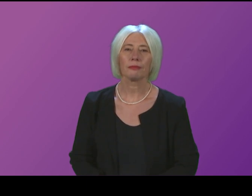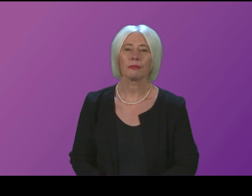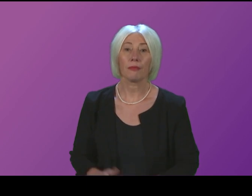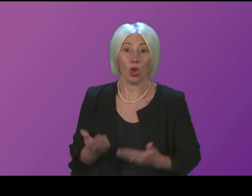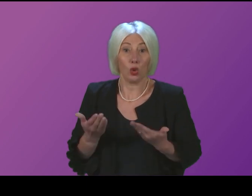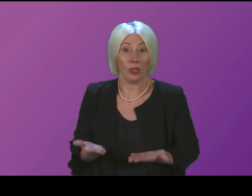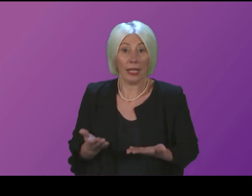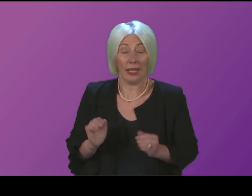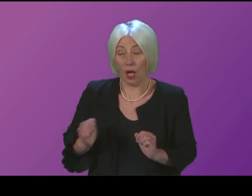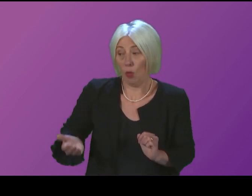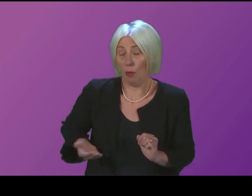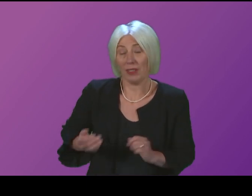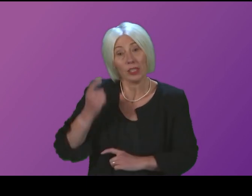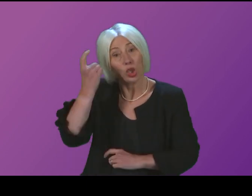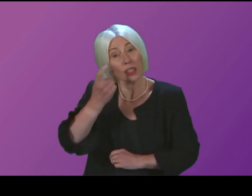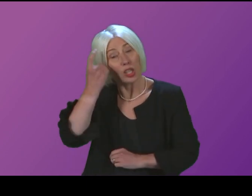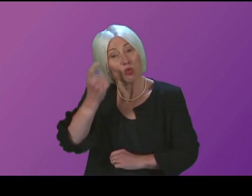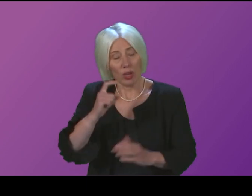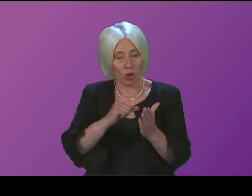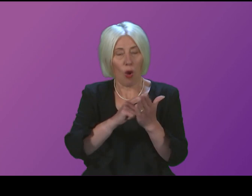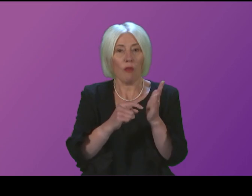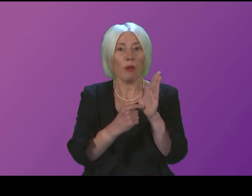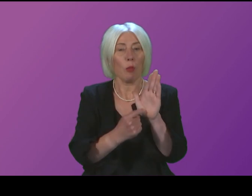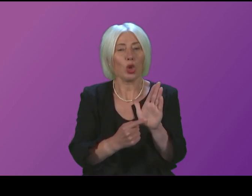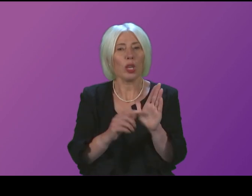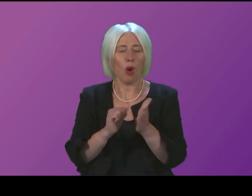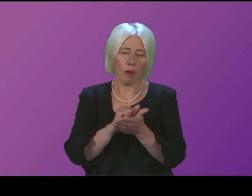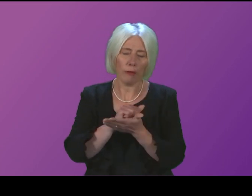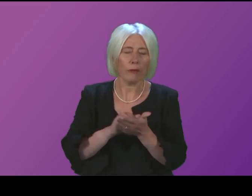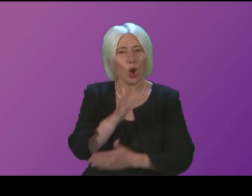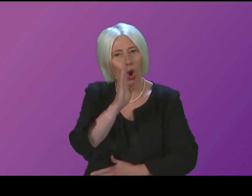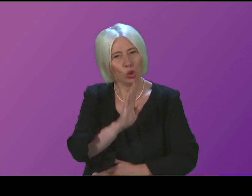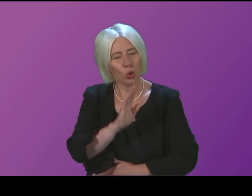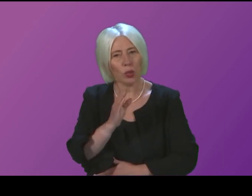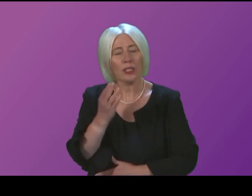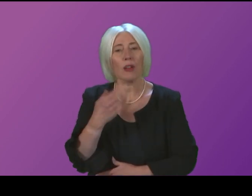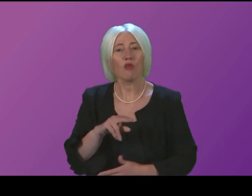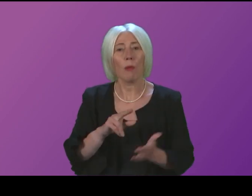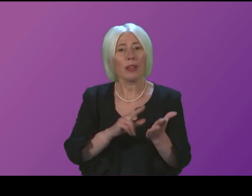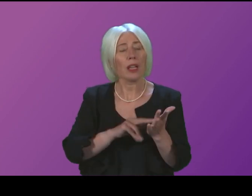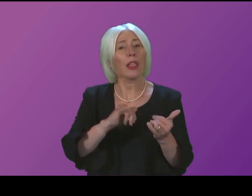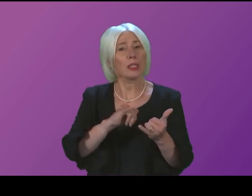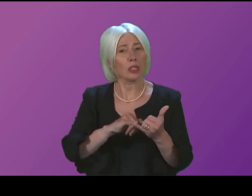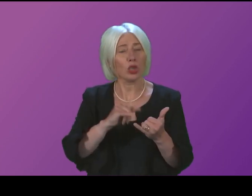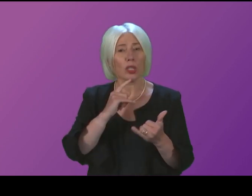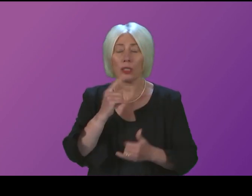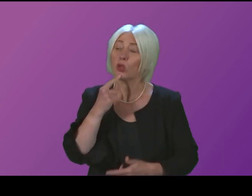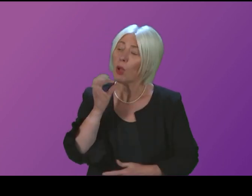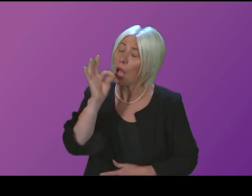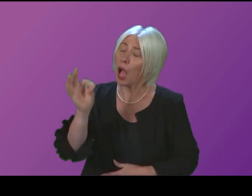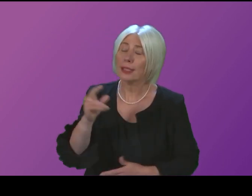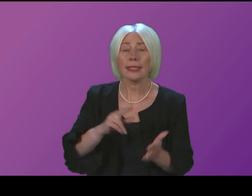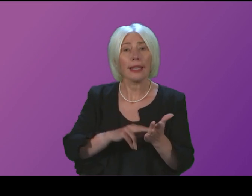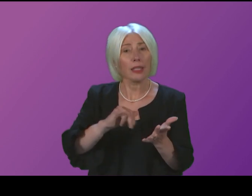Today's business is consideration of a motion of condolence in the name of Nicola Sturgeon, and I now call on Nicola